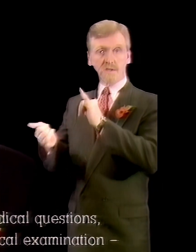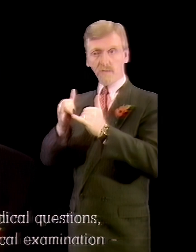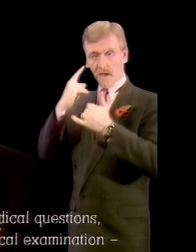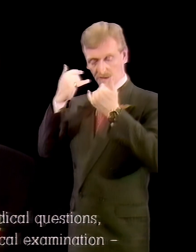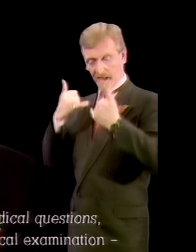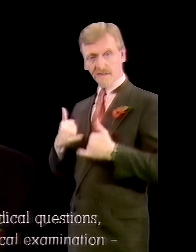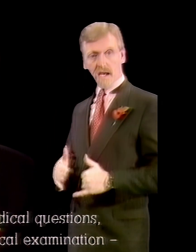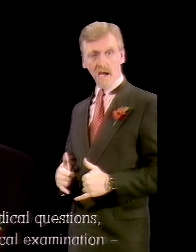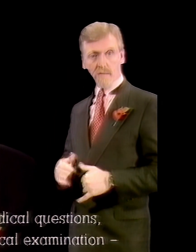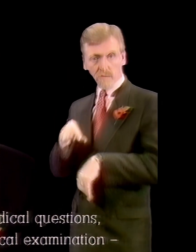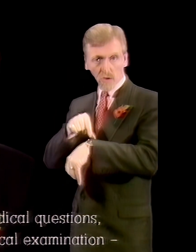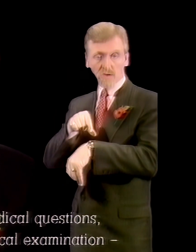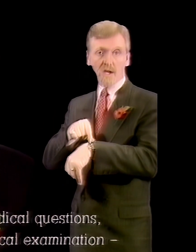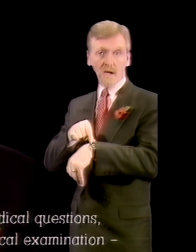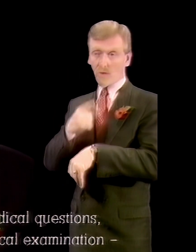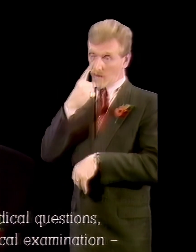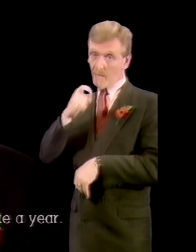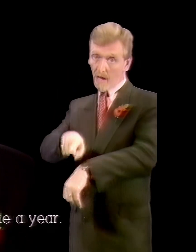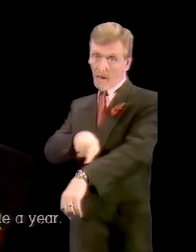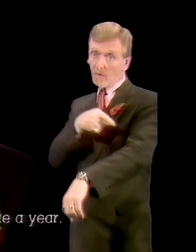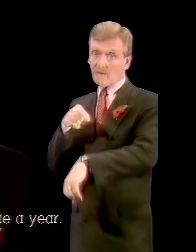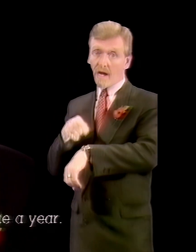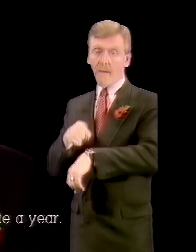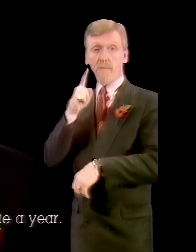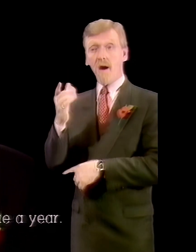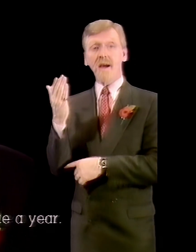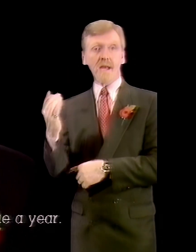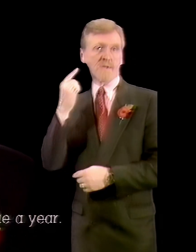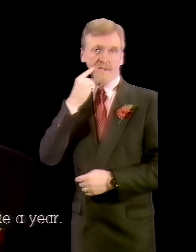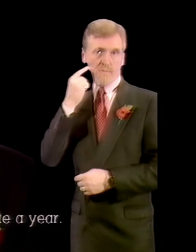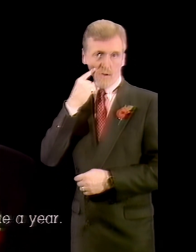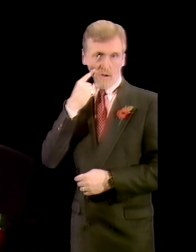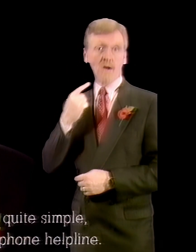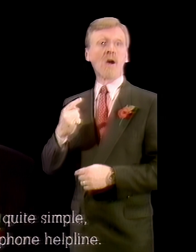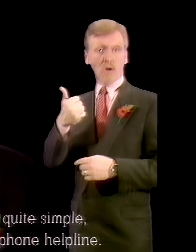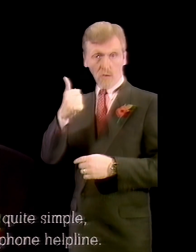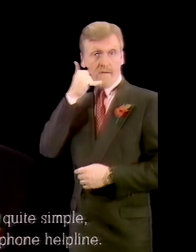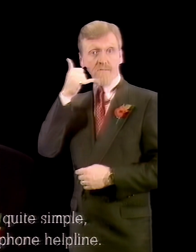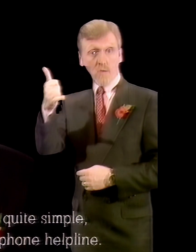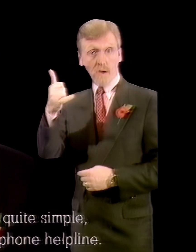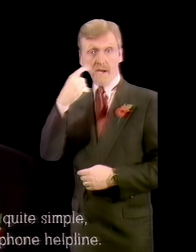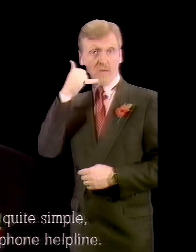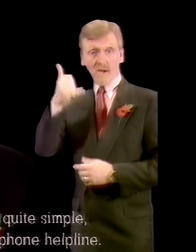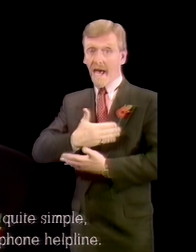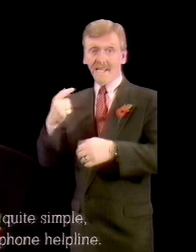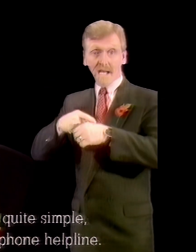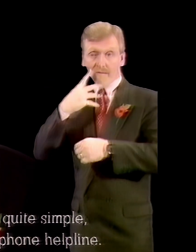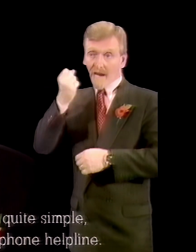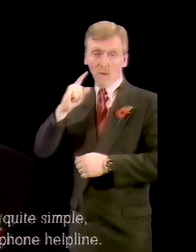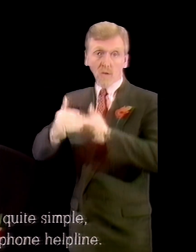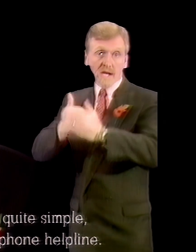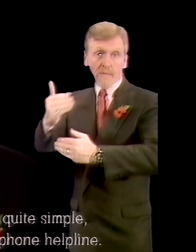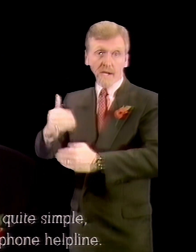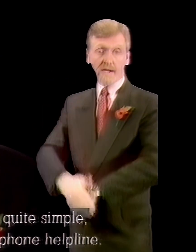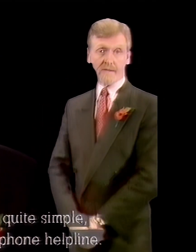examination to be gone through. So it can take a long time, but the claim is quite simple, and there is a very useful helpline now that you can ring at any time to